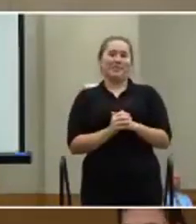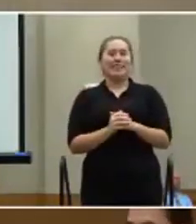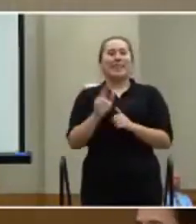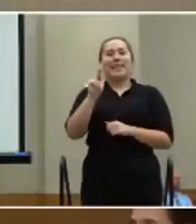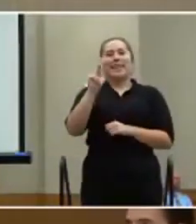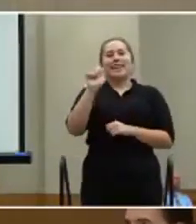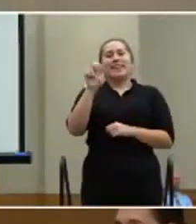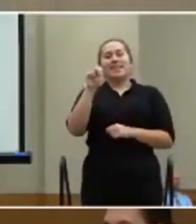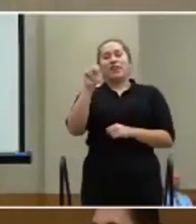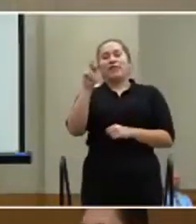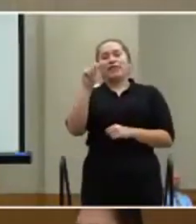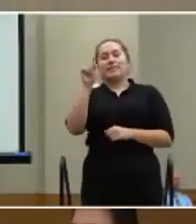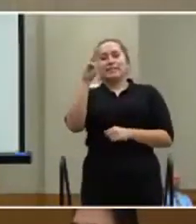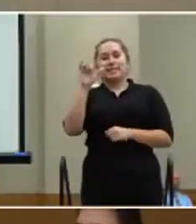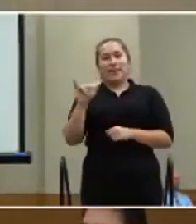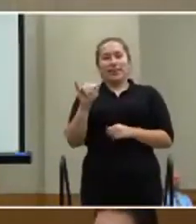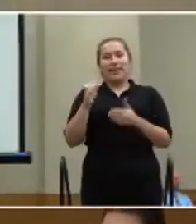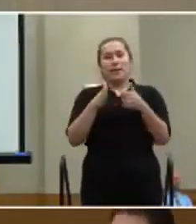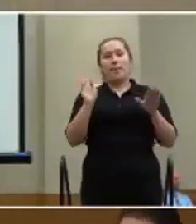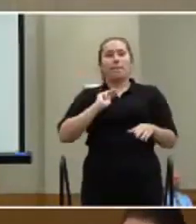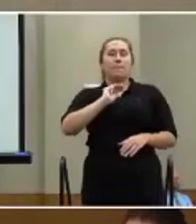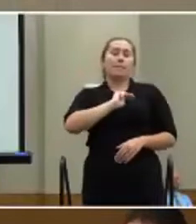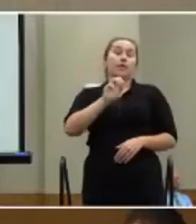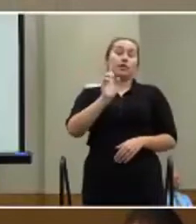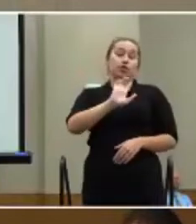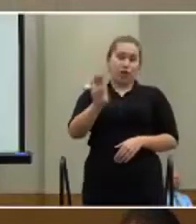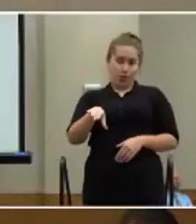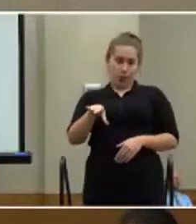Karen Tamley, public member, Chicago.